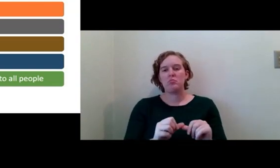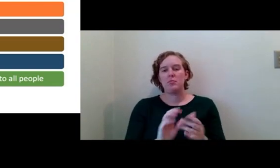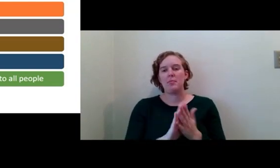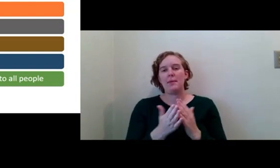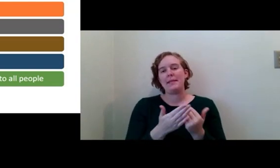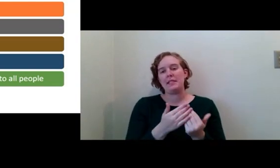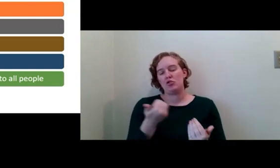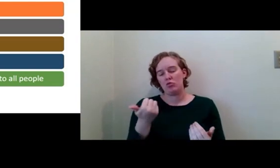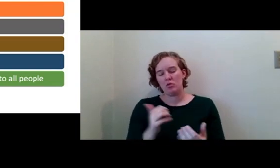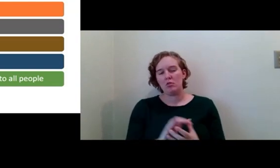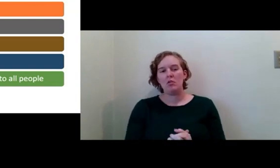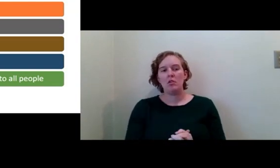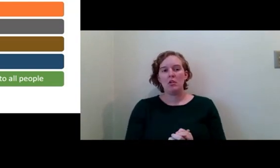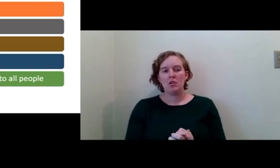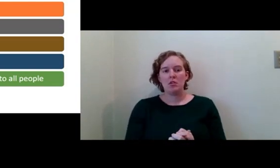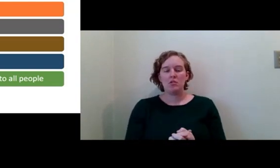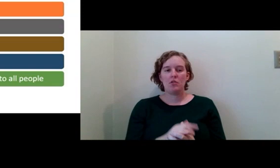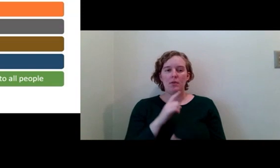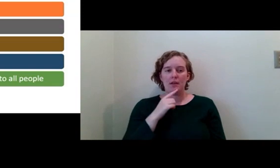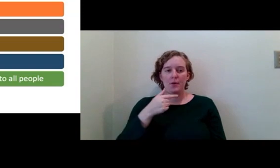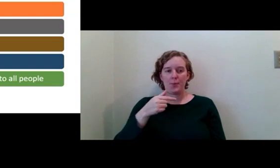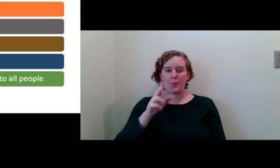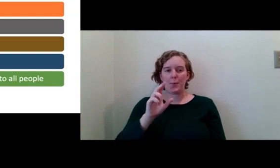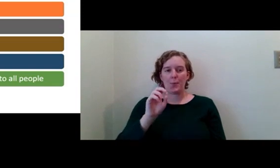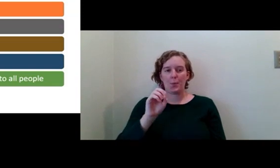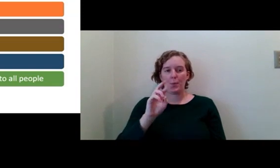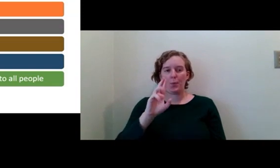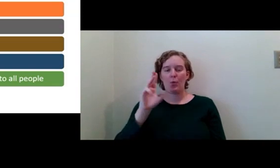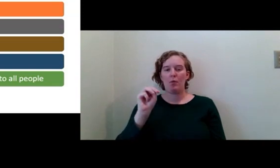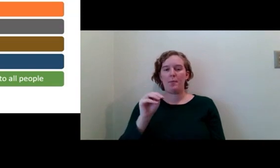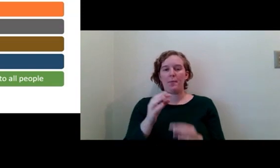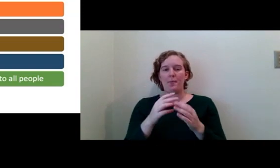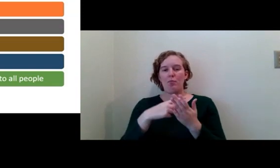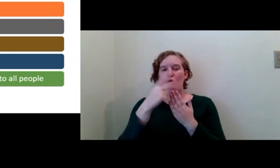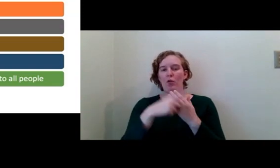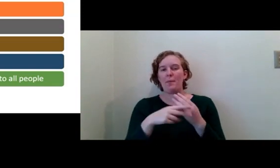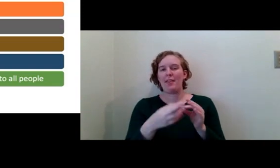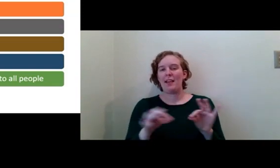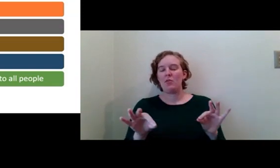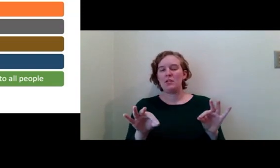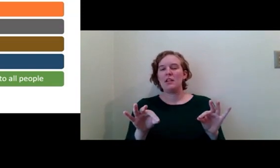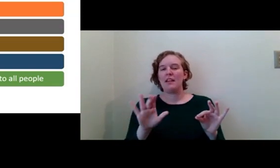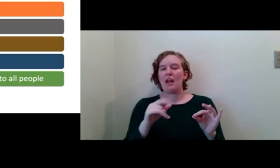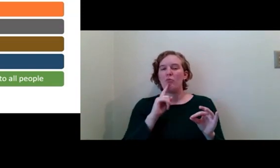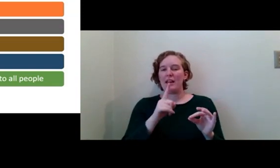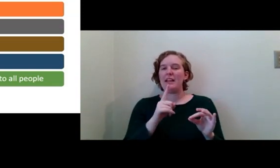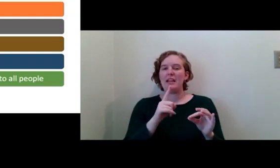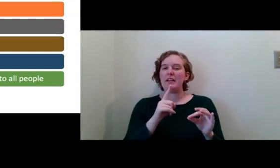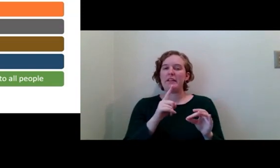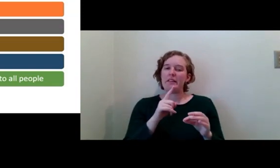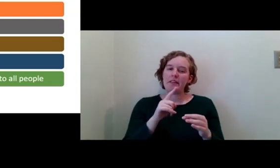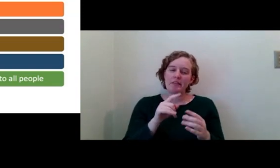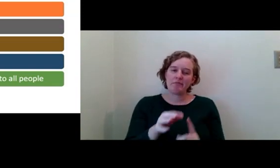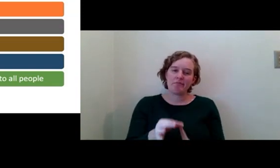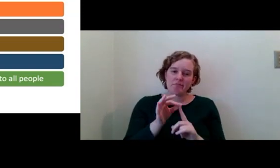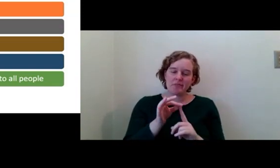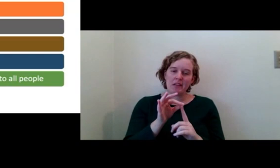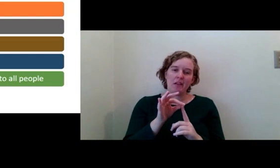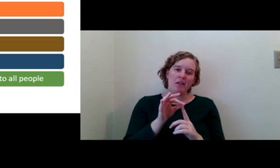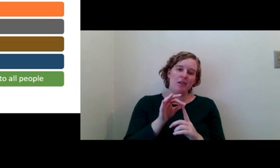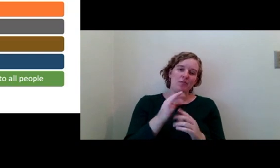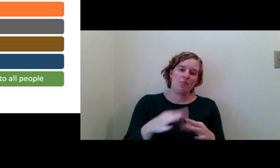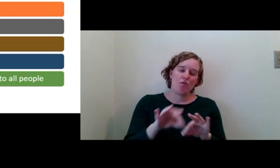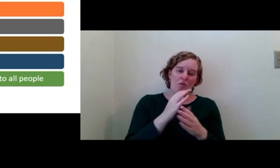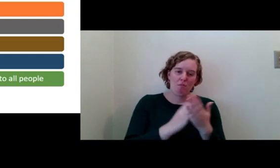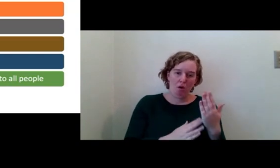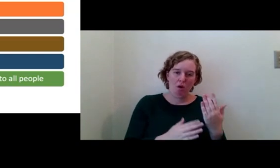on the quorum programming language, this is kind of the heart of what we do. We make adjustments to the